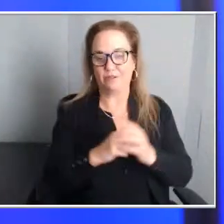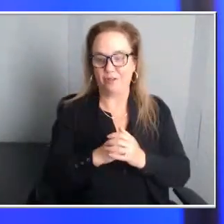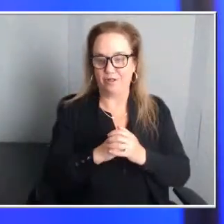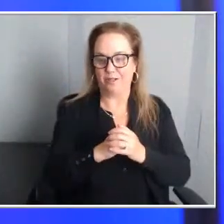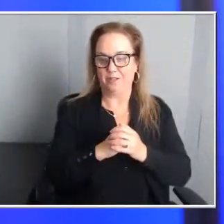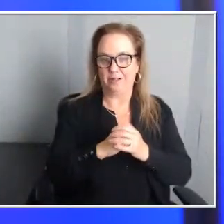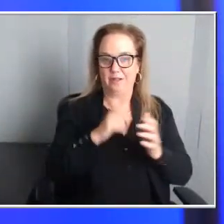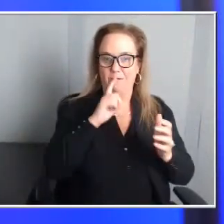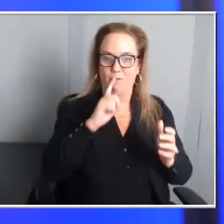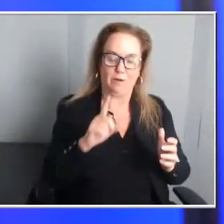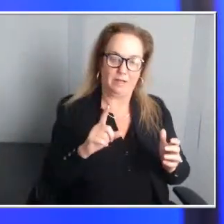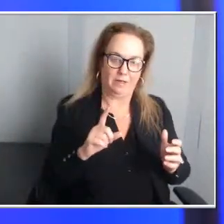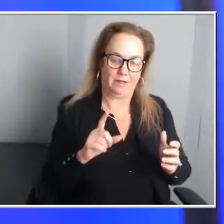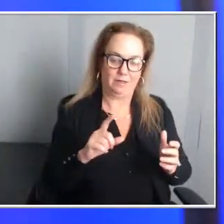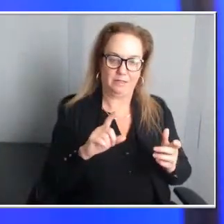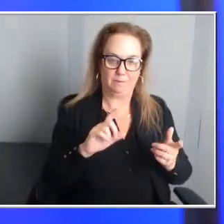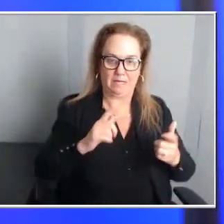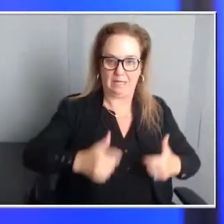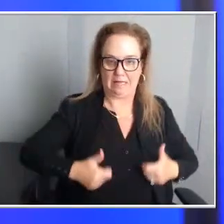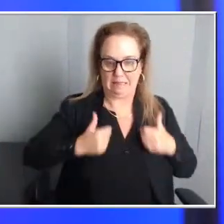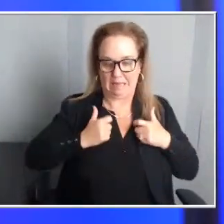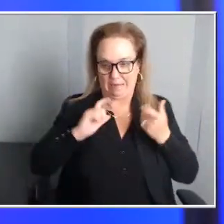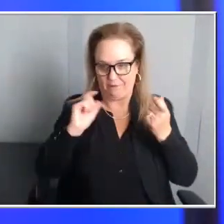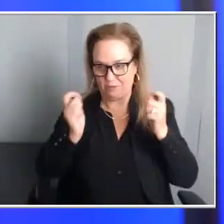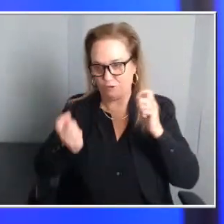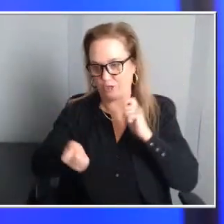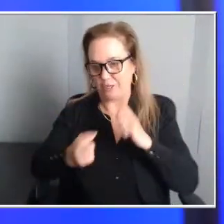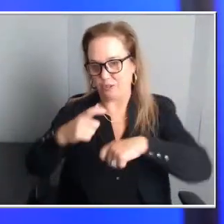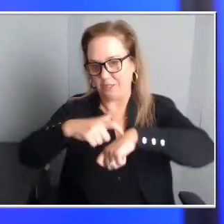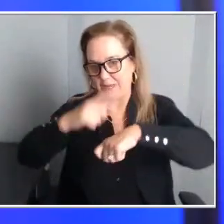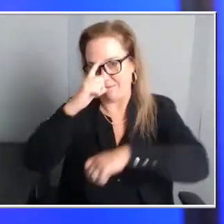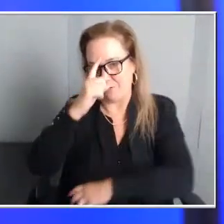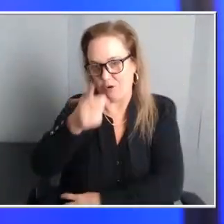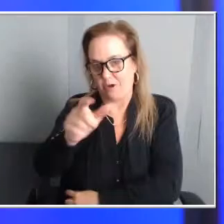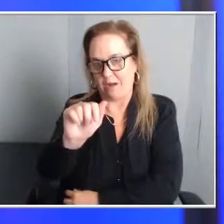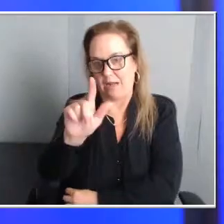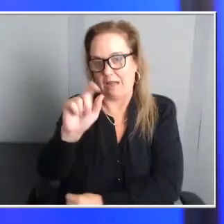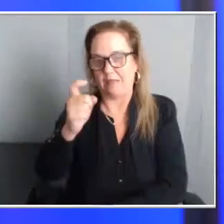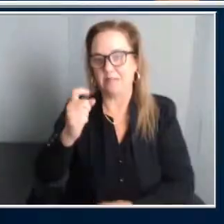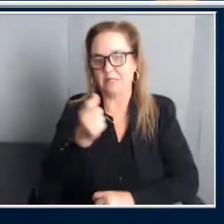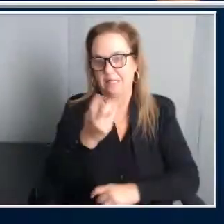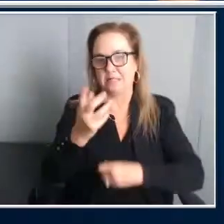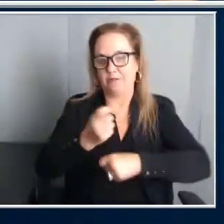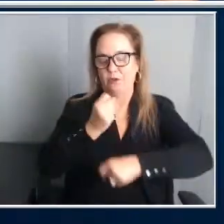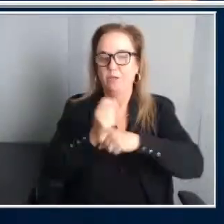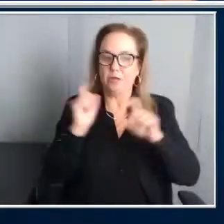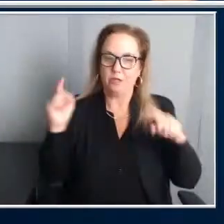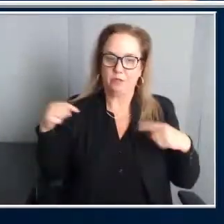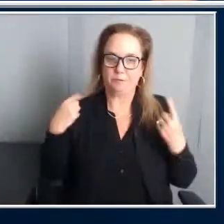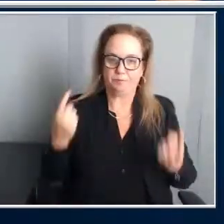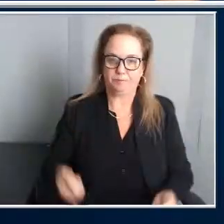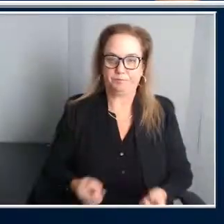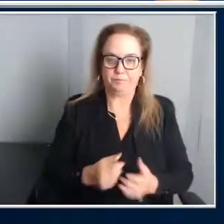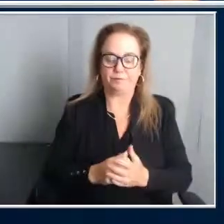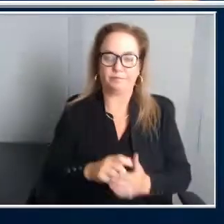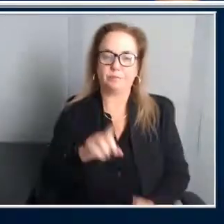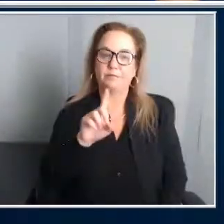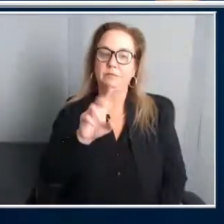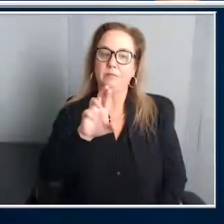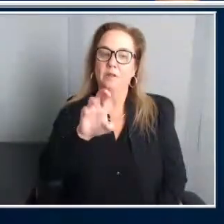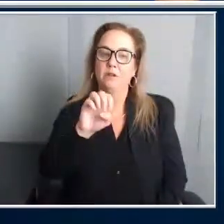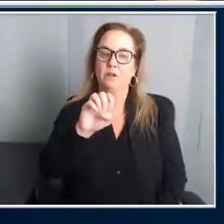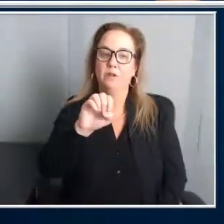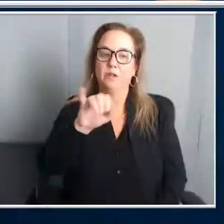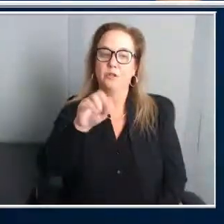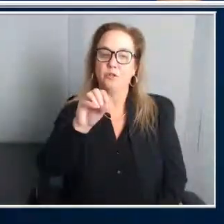really life-changing time for Alex these last couple years. I want to bring in Dr. Ujoa because, for